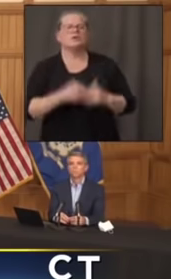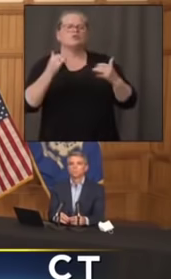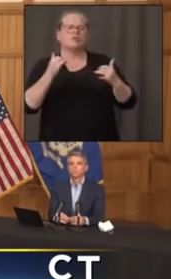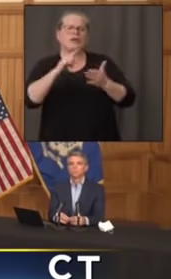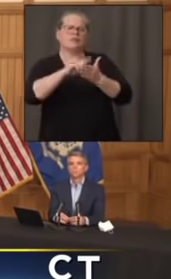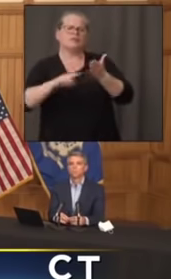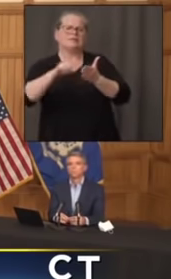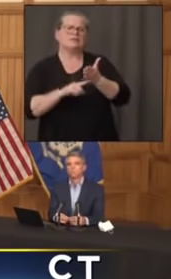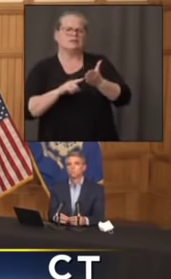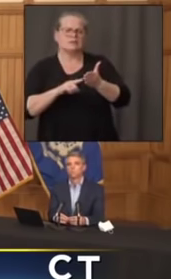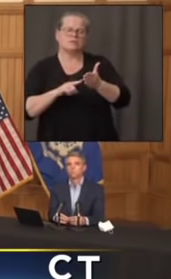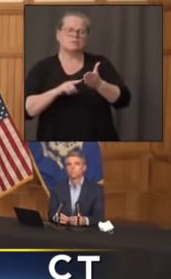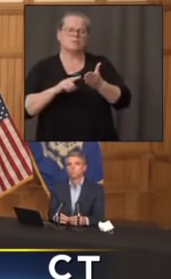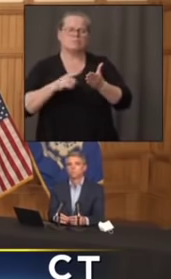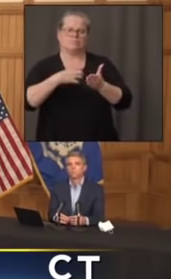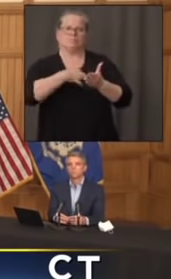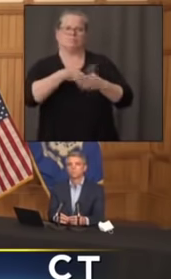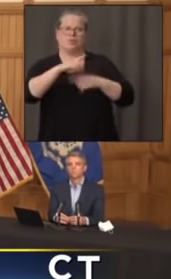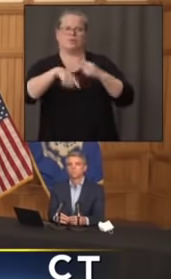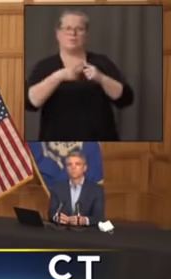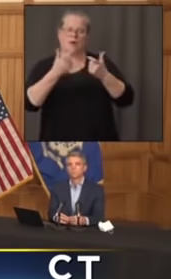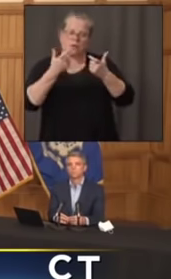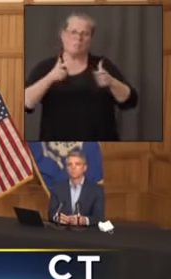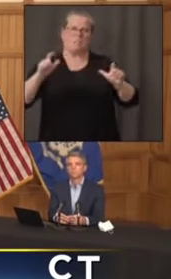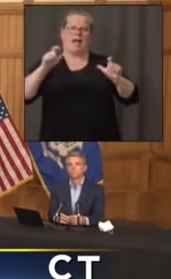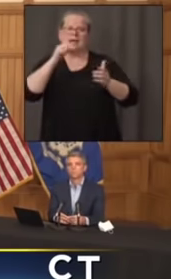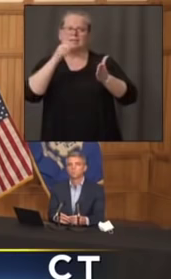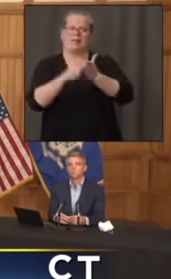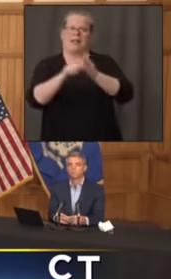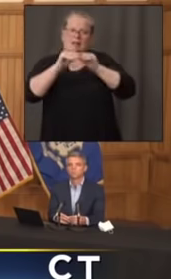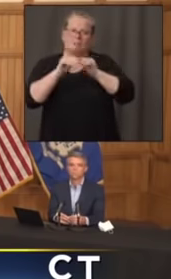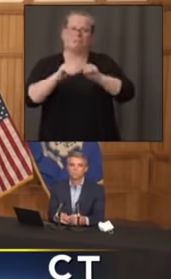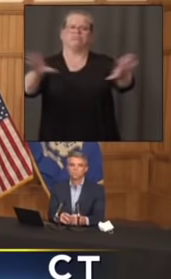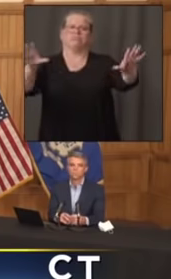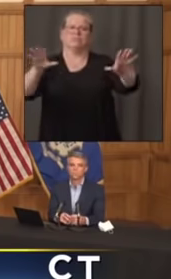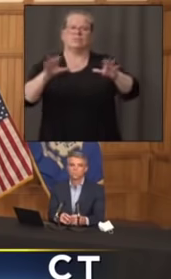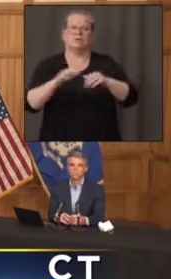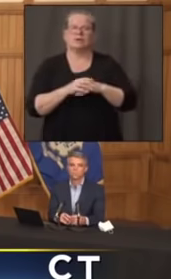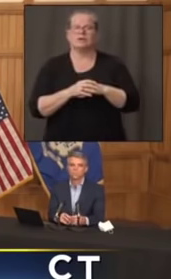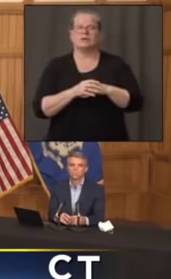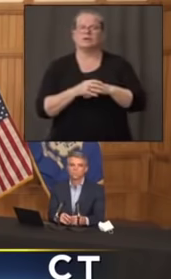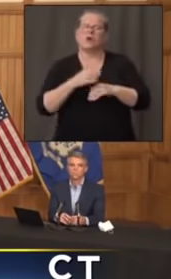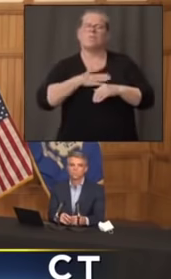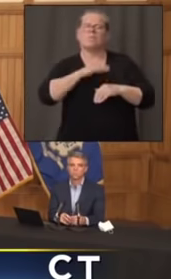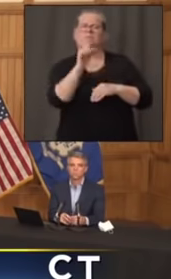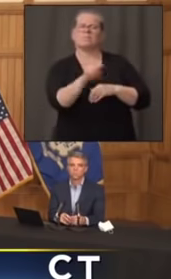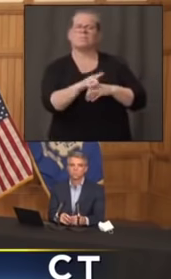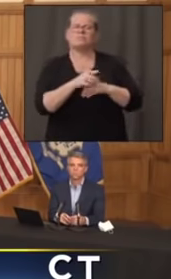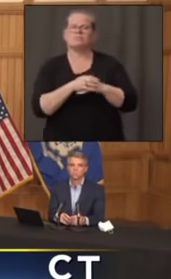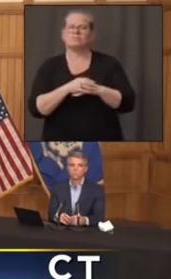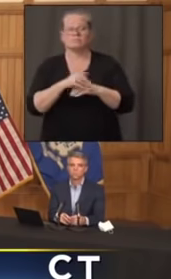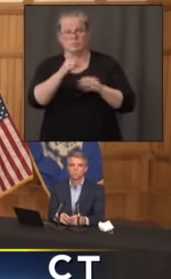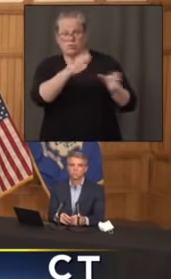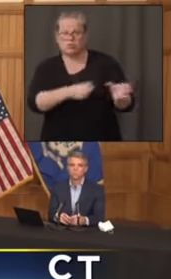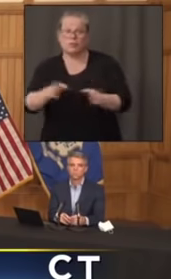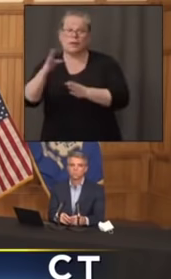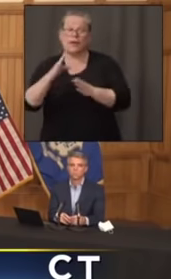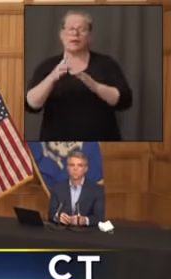of applications. So my question is, did you support Denise Farrell's decision to send unsolicited absentee